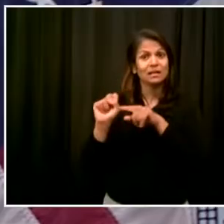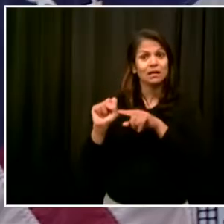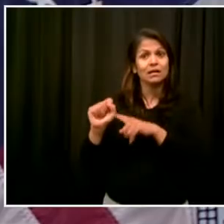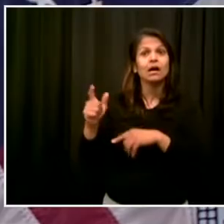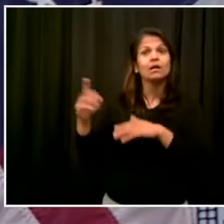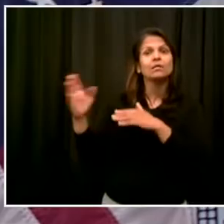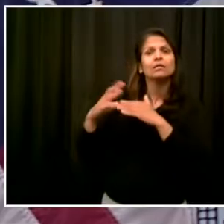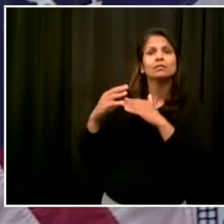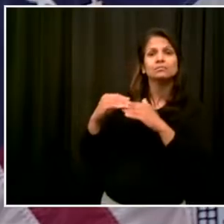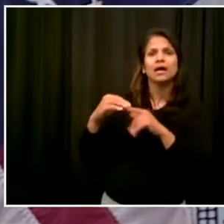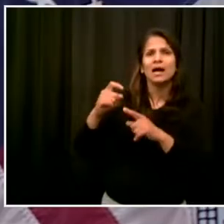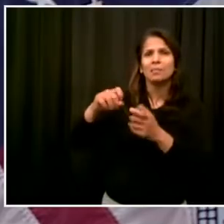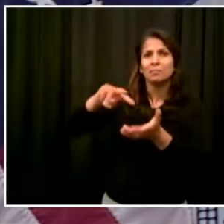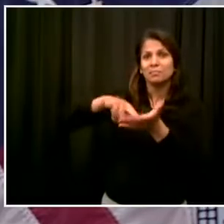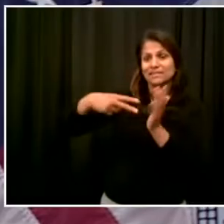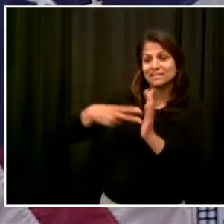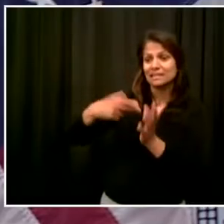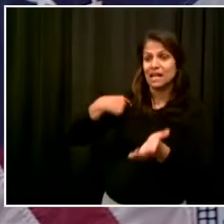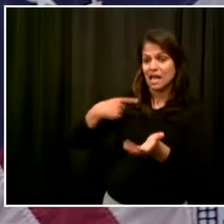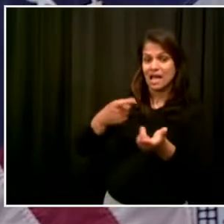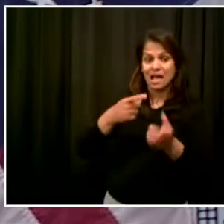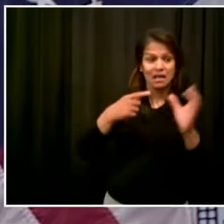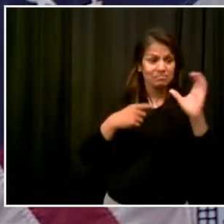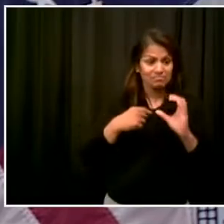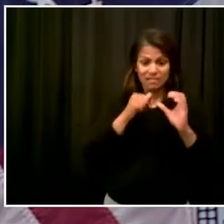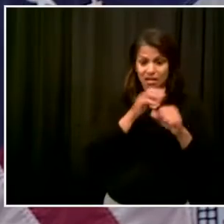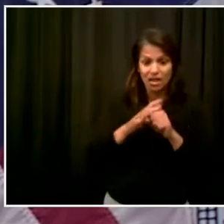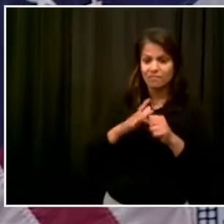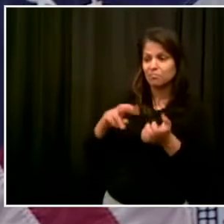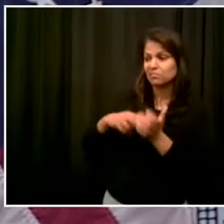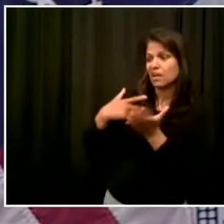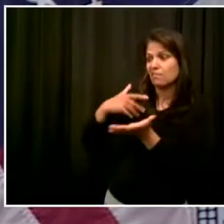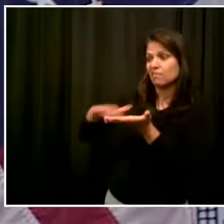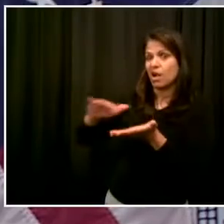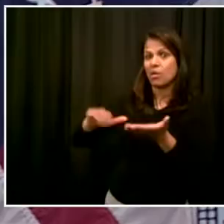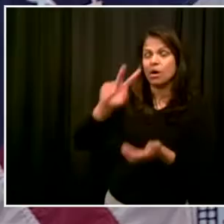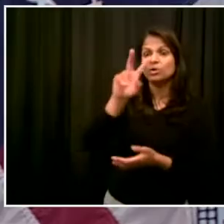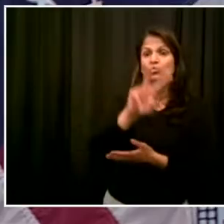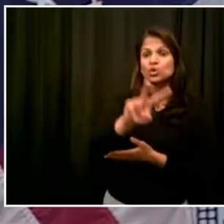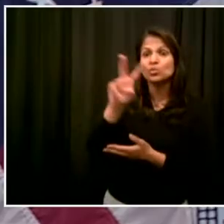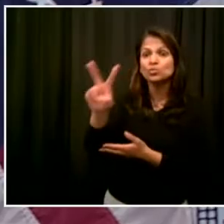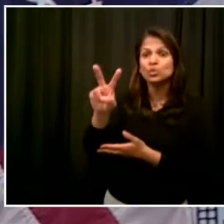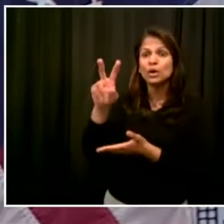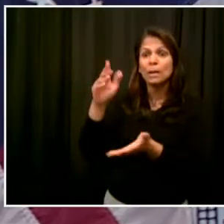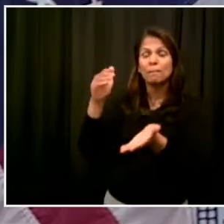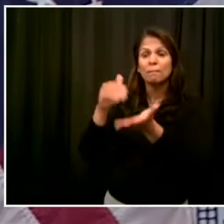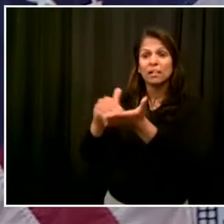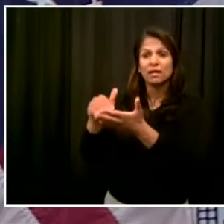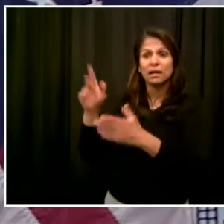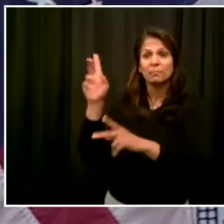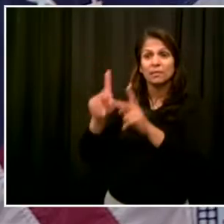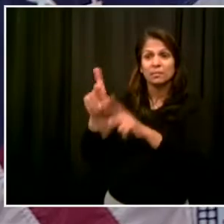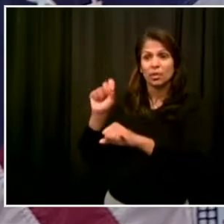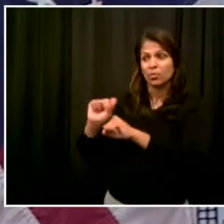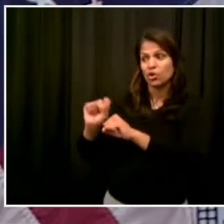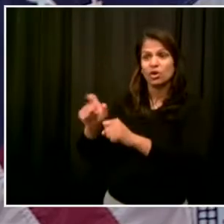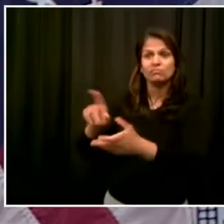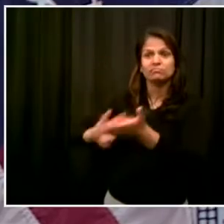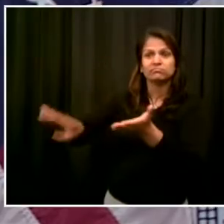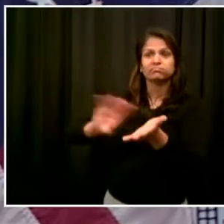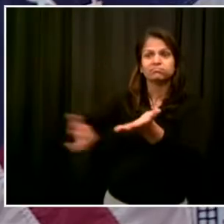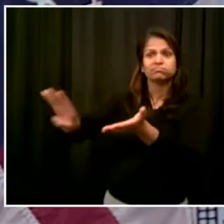which is a staggering number. We are prepared, if we have to initiate this type of